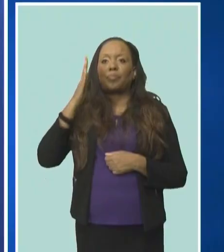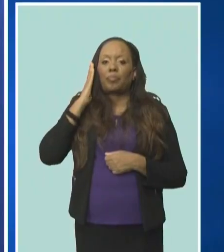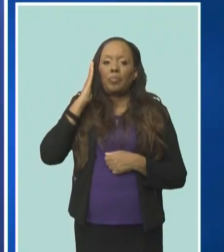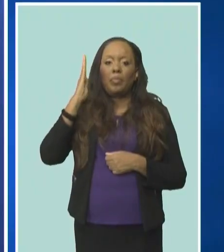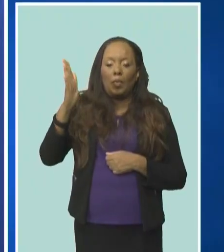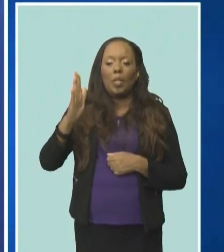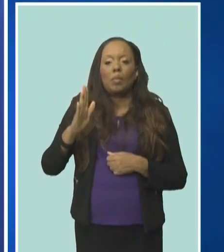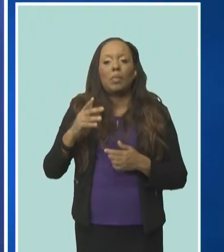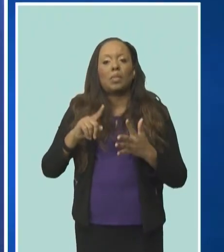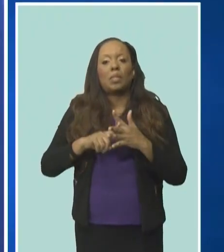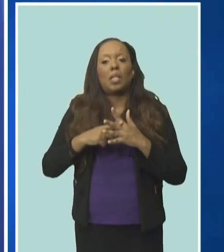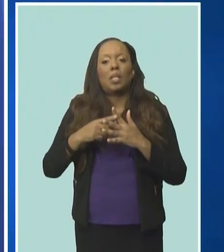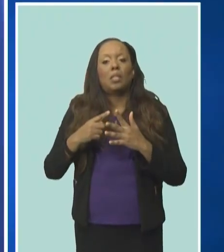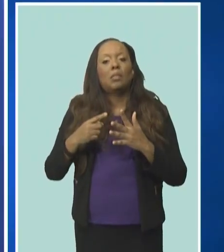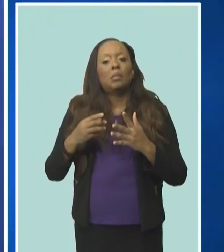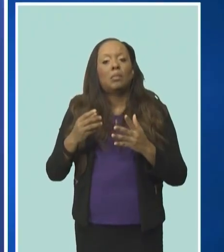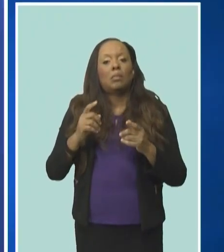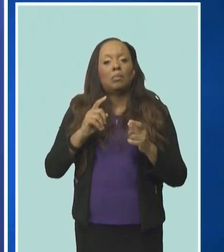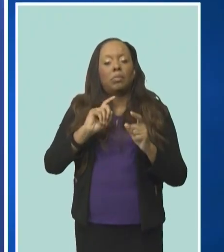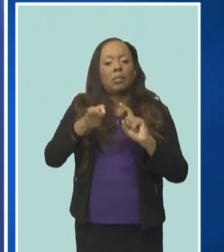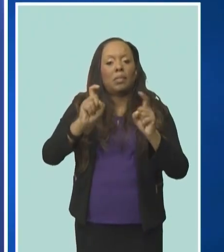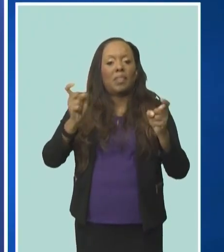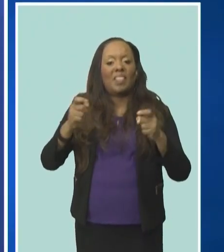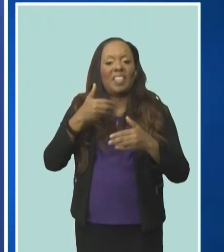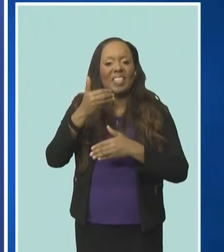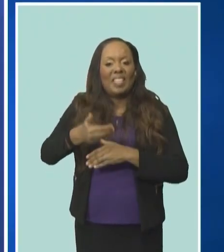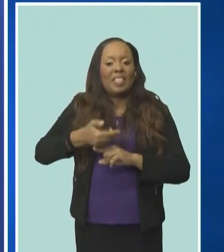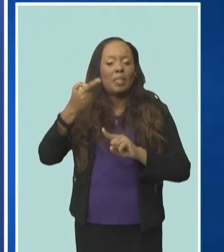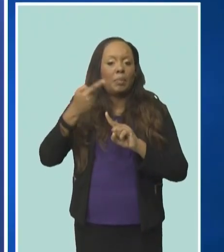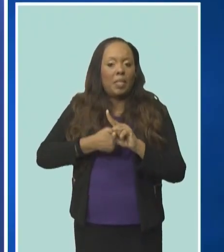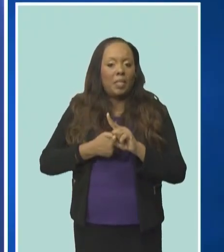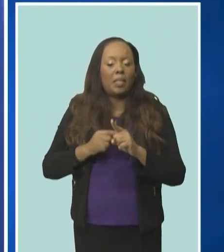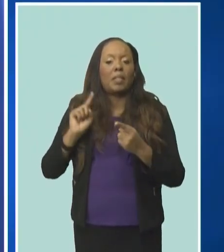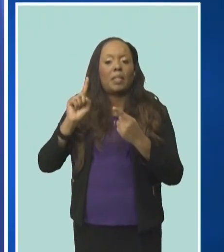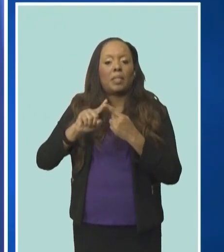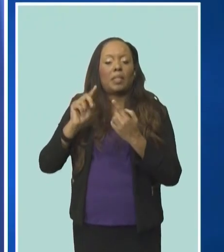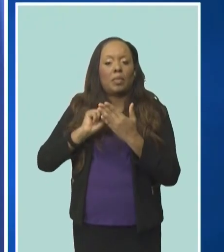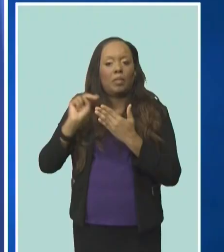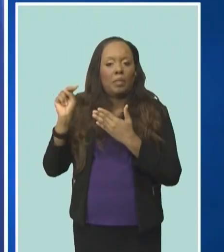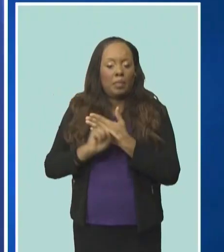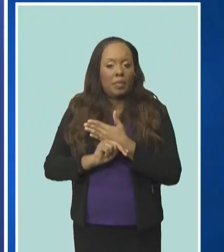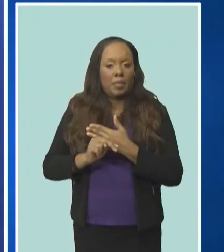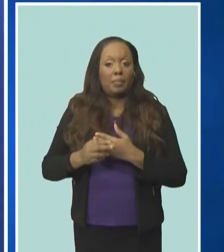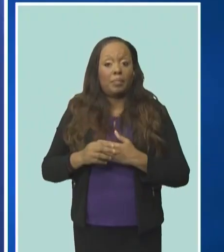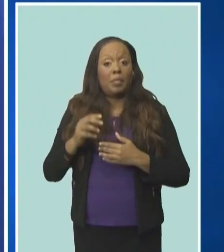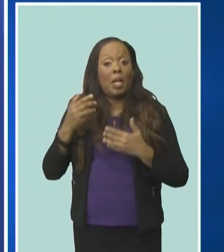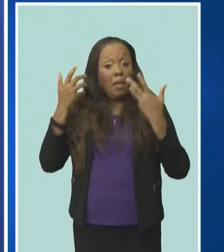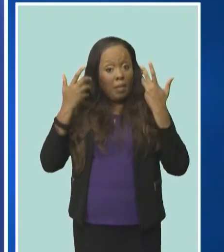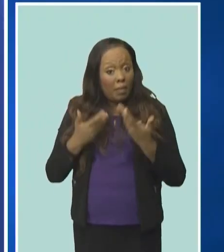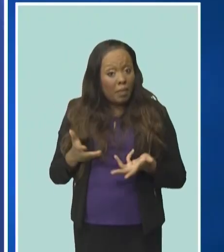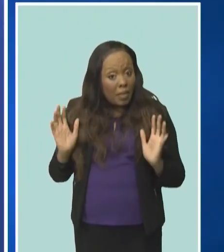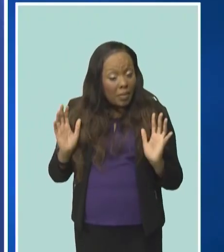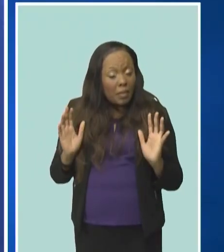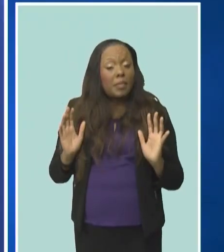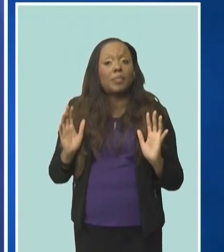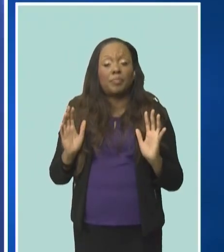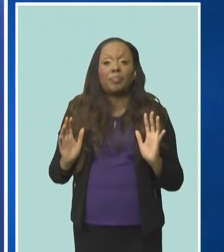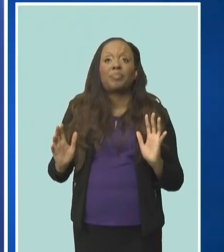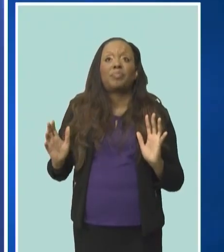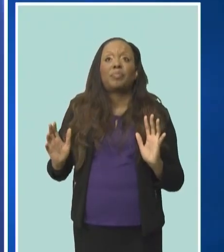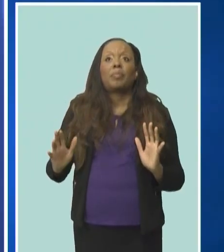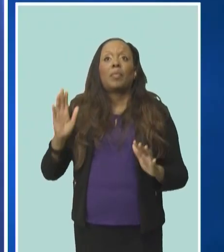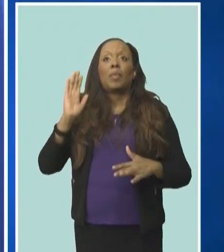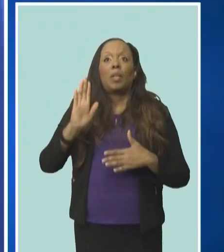line with the start of the new school term and end in November. After completion of this expansion, every